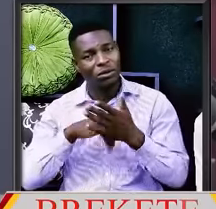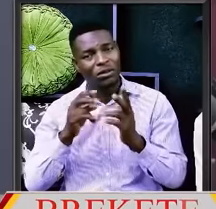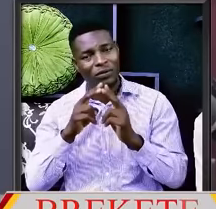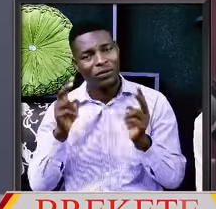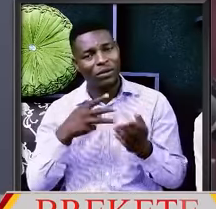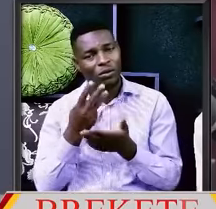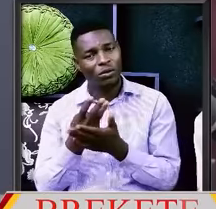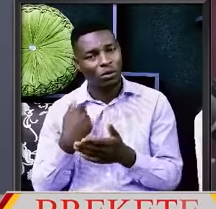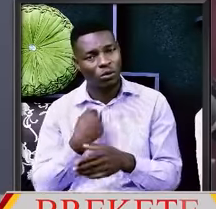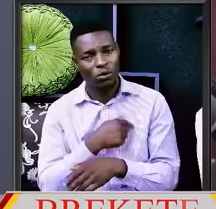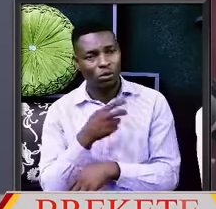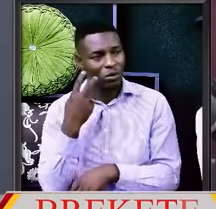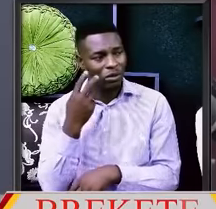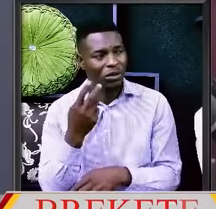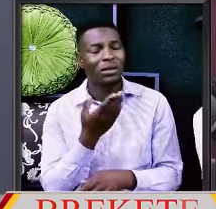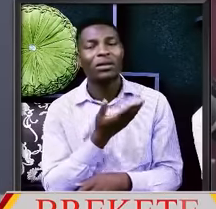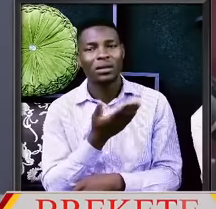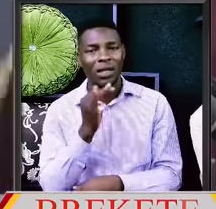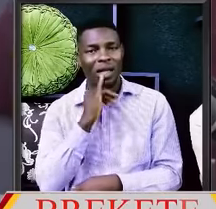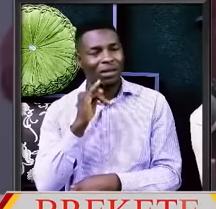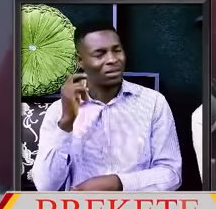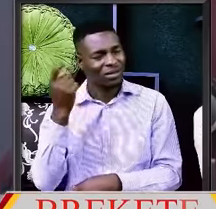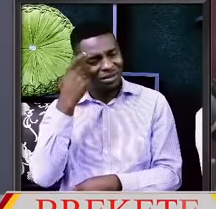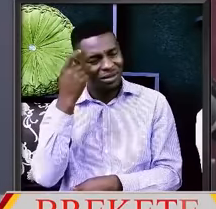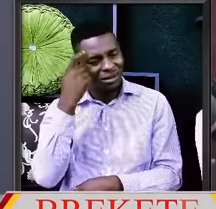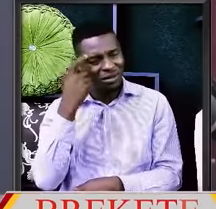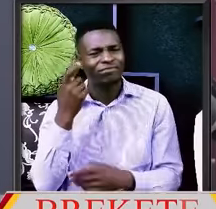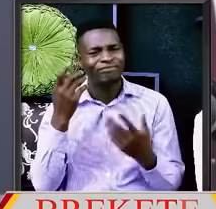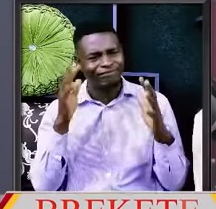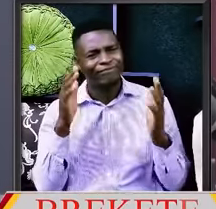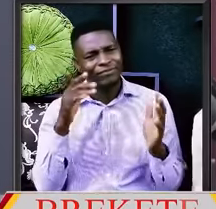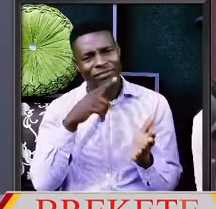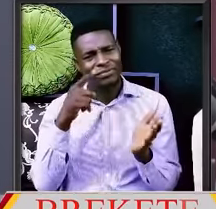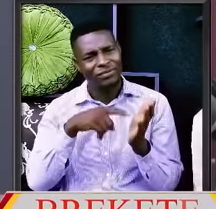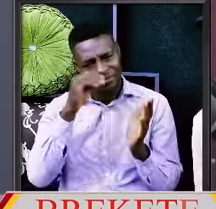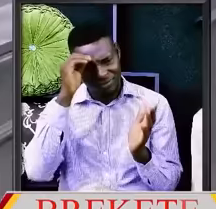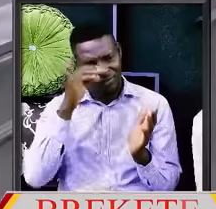sir. Ah. I think una no go appreciate this man.